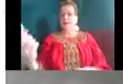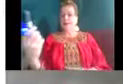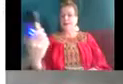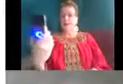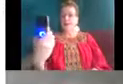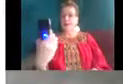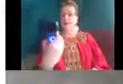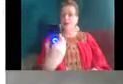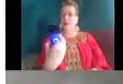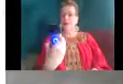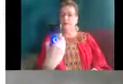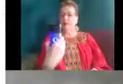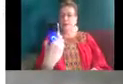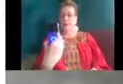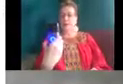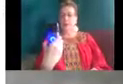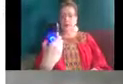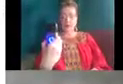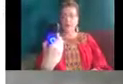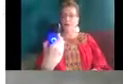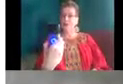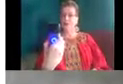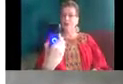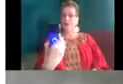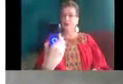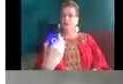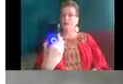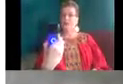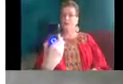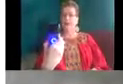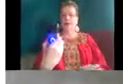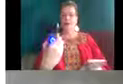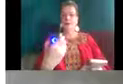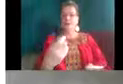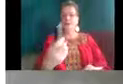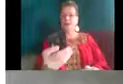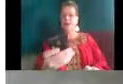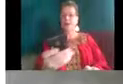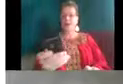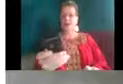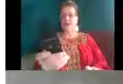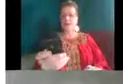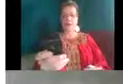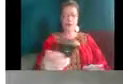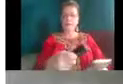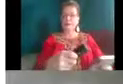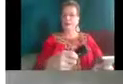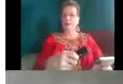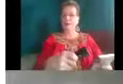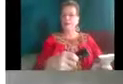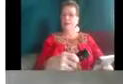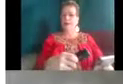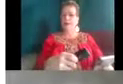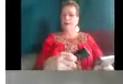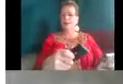i left this part with my loved one and i went to the grocery store and all of a sudden you know i get an alert on my